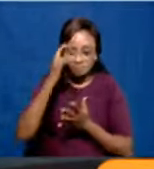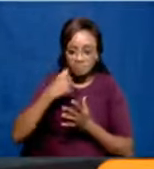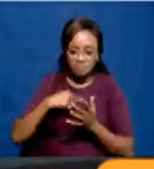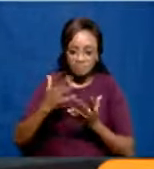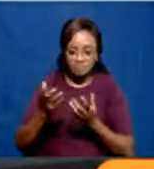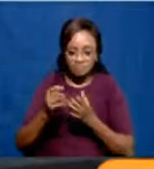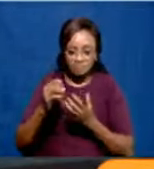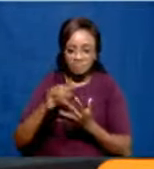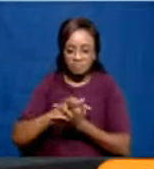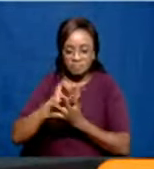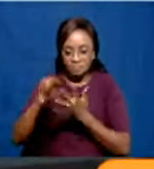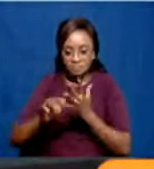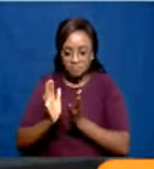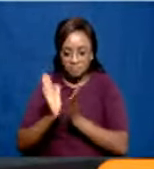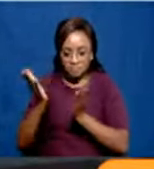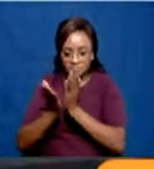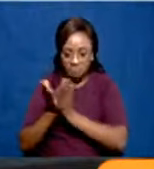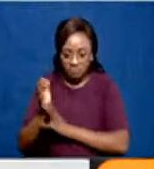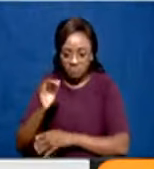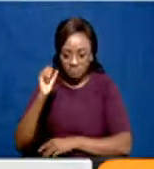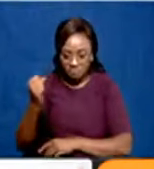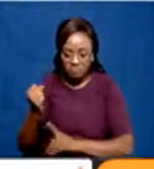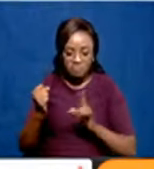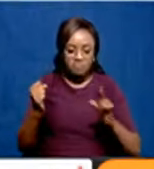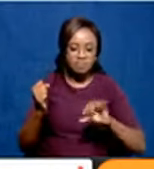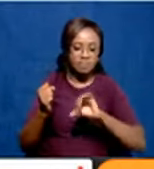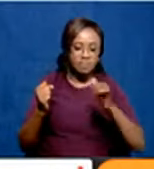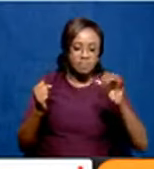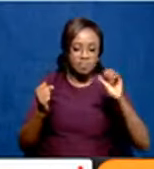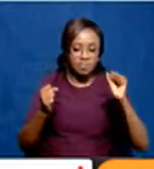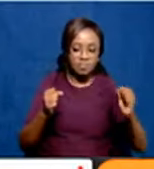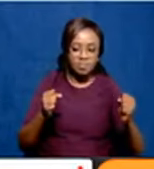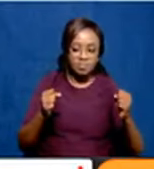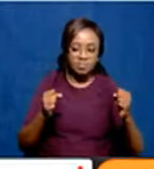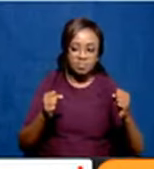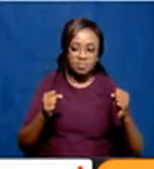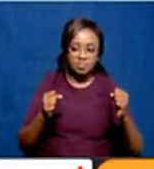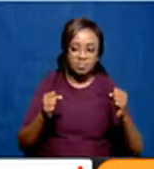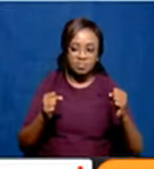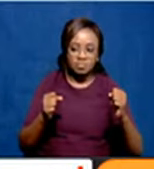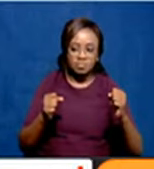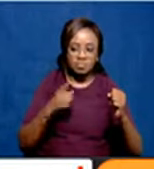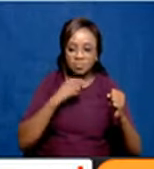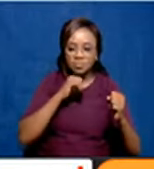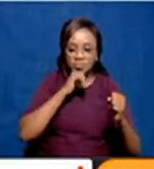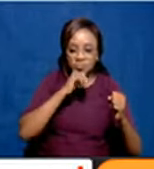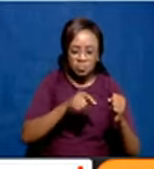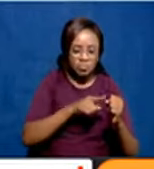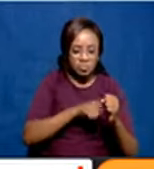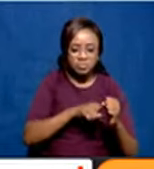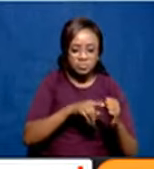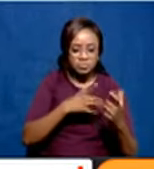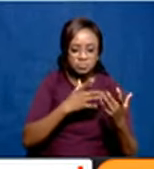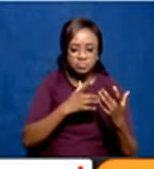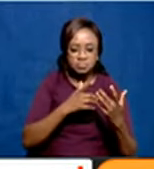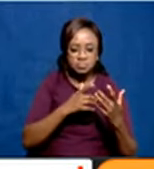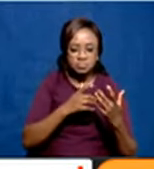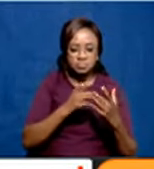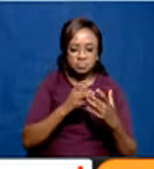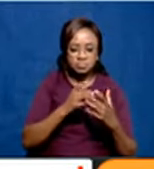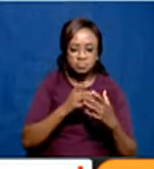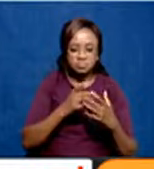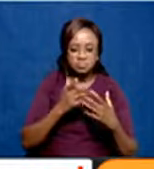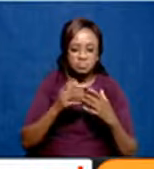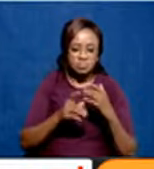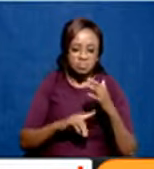who are not public servants. And those 5 were 4 stakeholder nominees. That's Kenya Medical Association, informal sector,